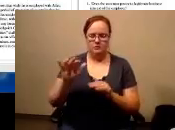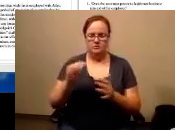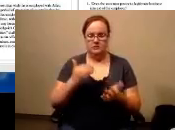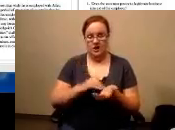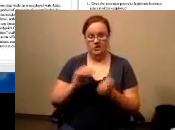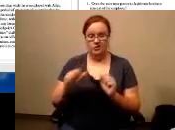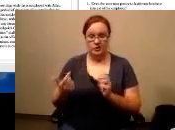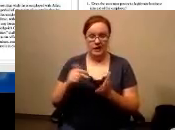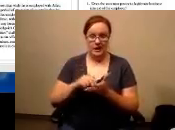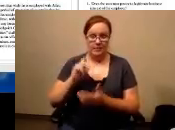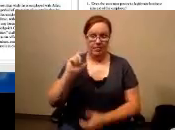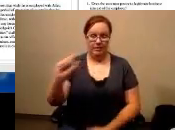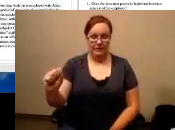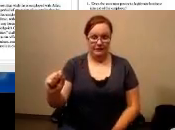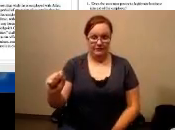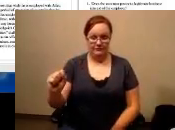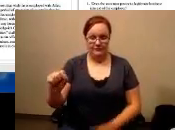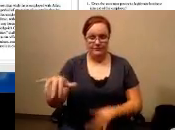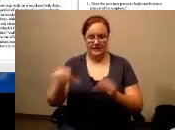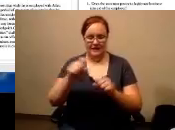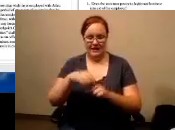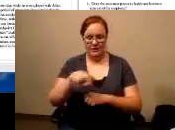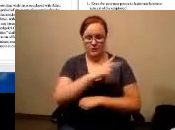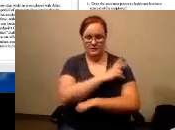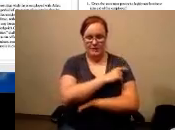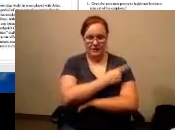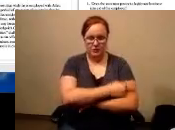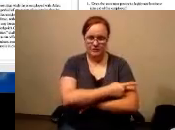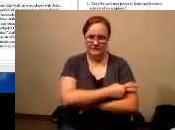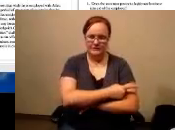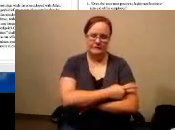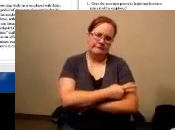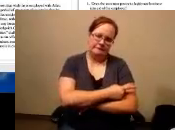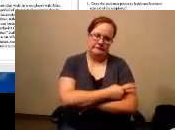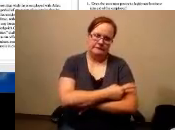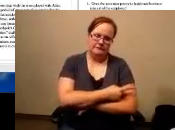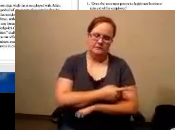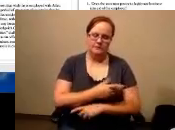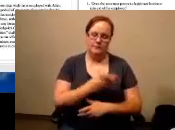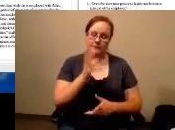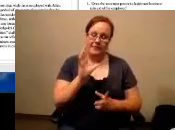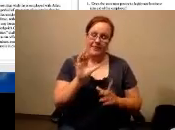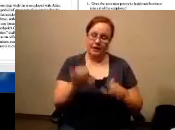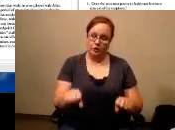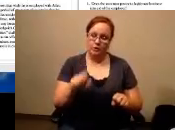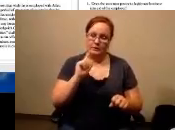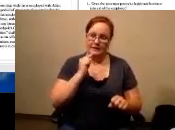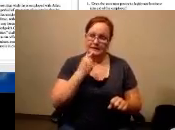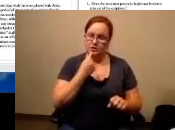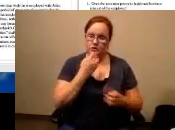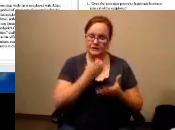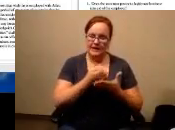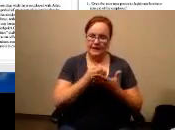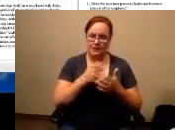leave and take those patients, it could be a significant economic problem.